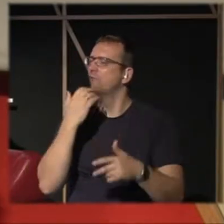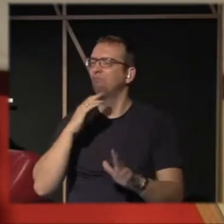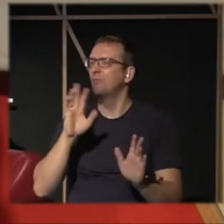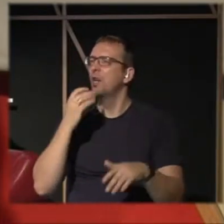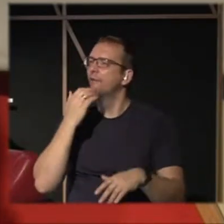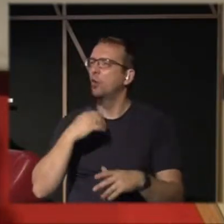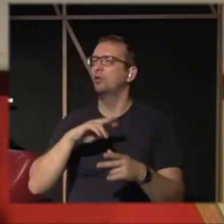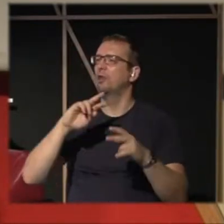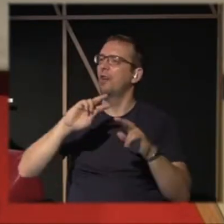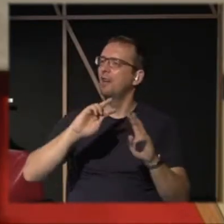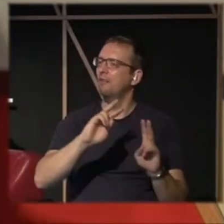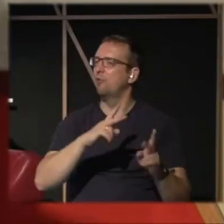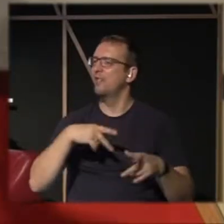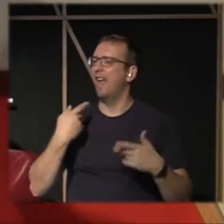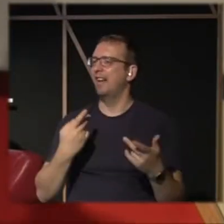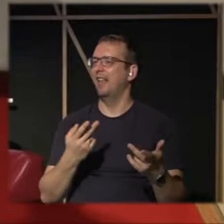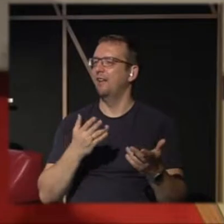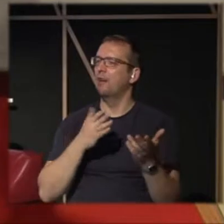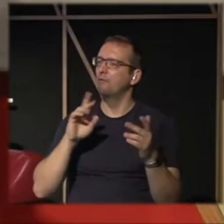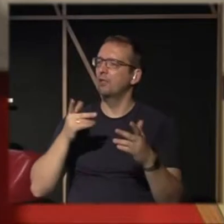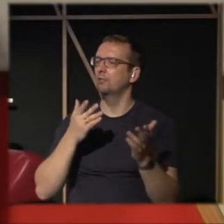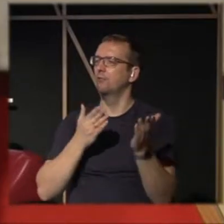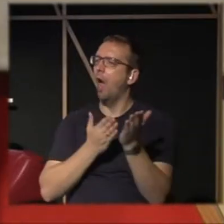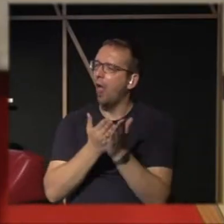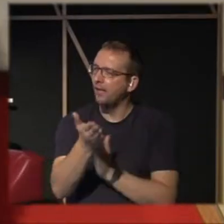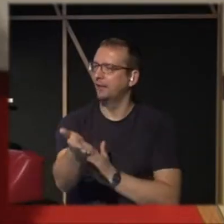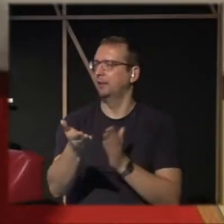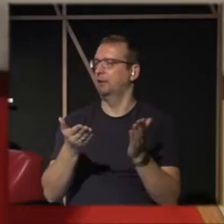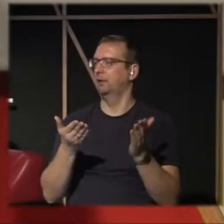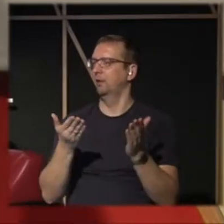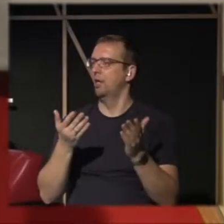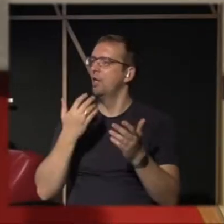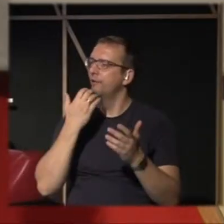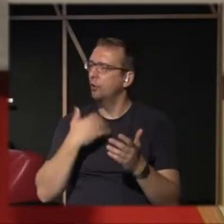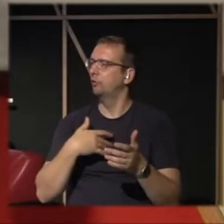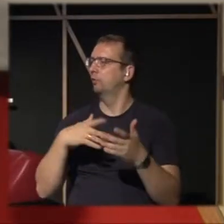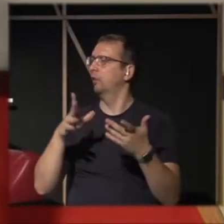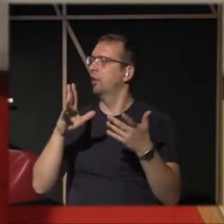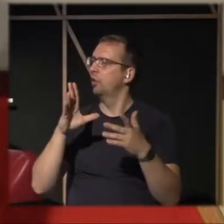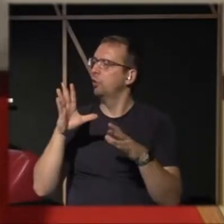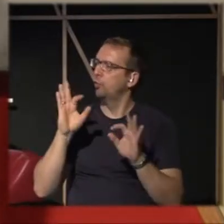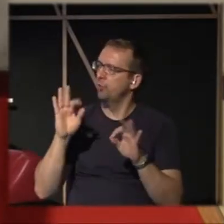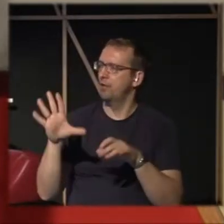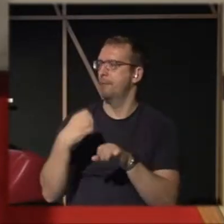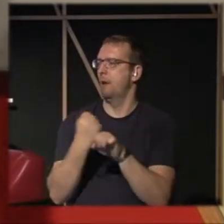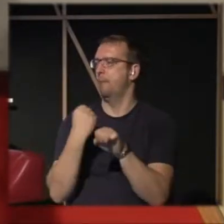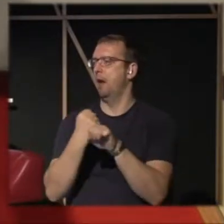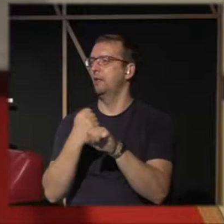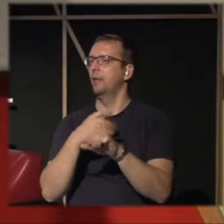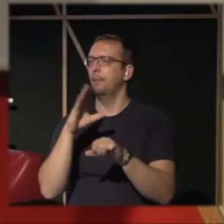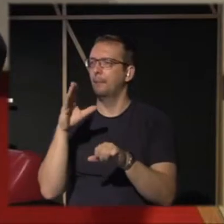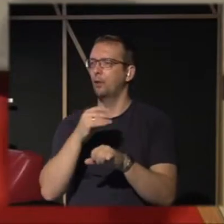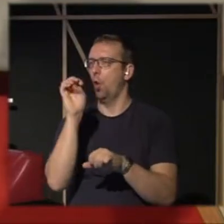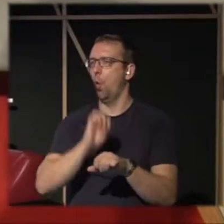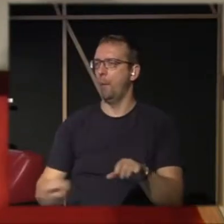work continuously also with the fan embassy project, Football Supporters Europe.